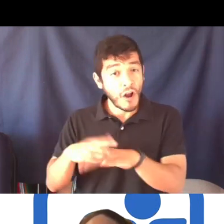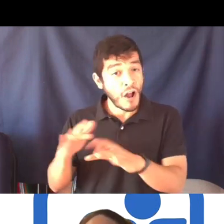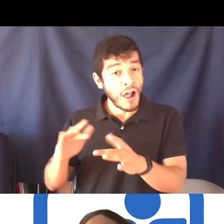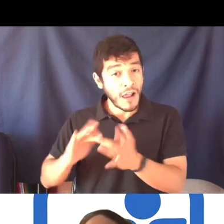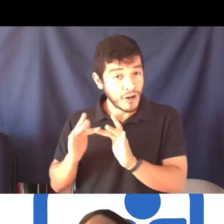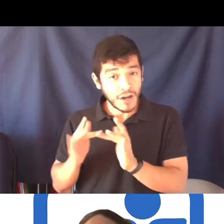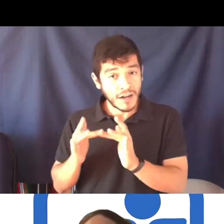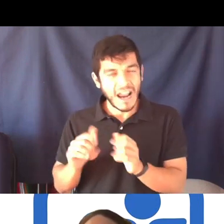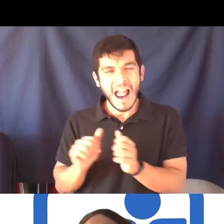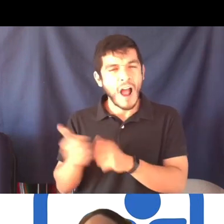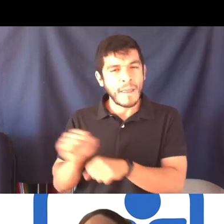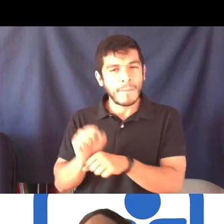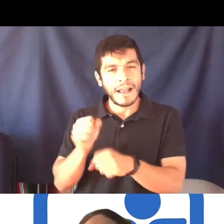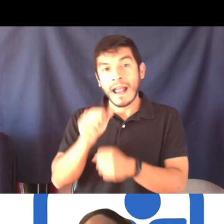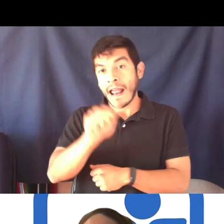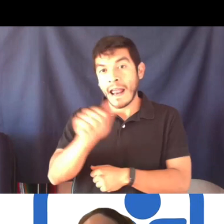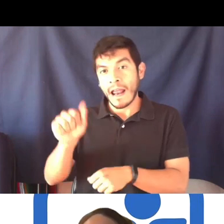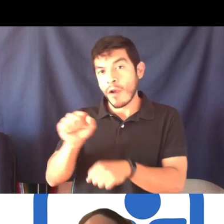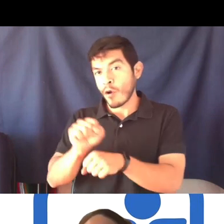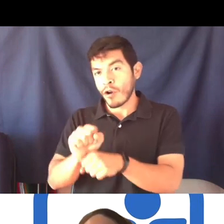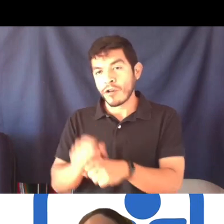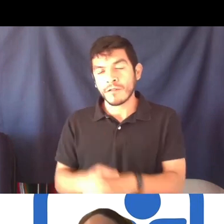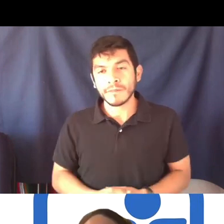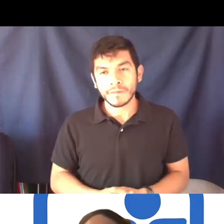to make it happen.